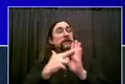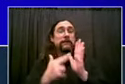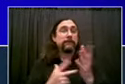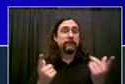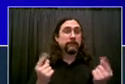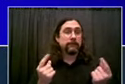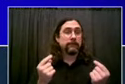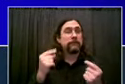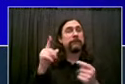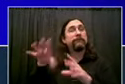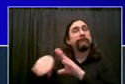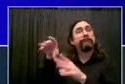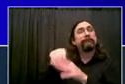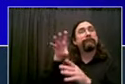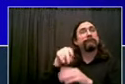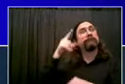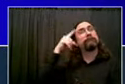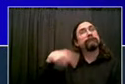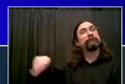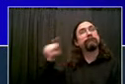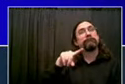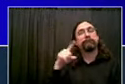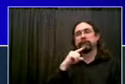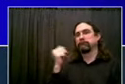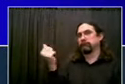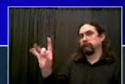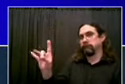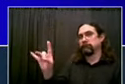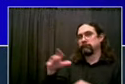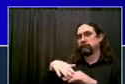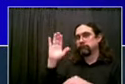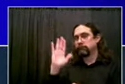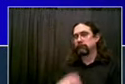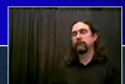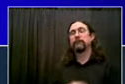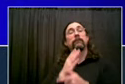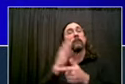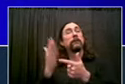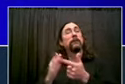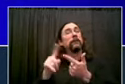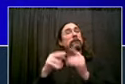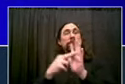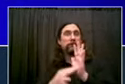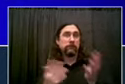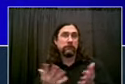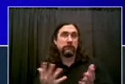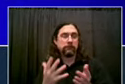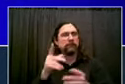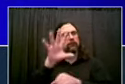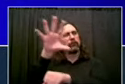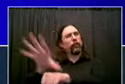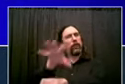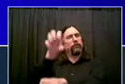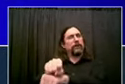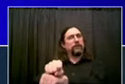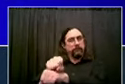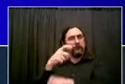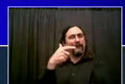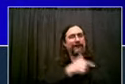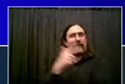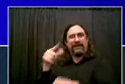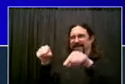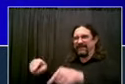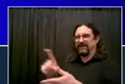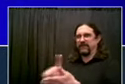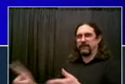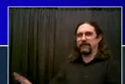So, this just continues to show there are so many ways to get people focused and excited about getting vaccinated so we can keep